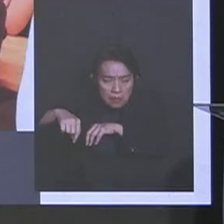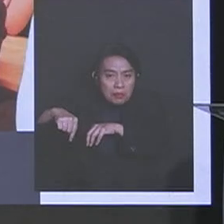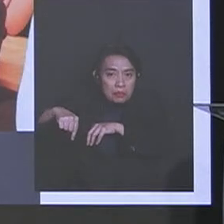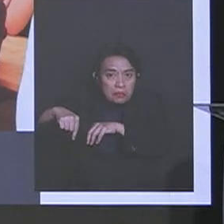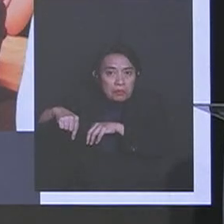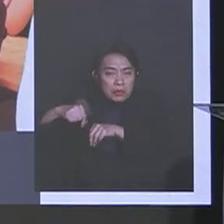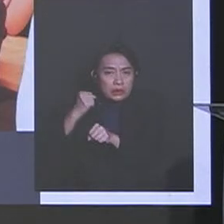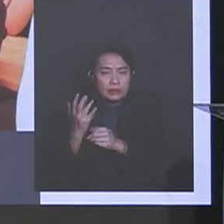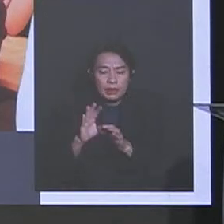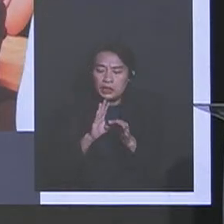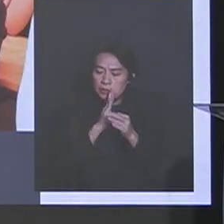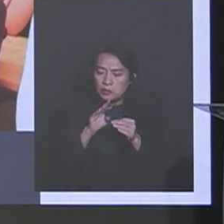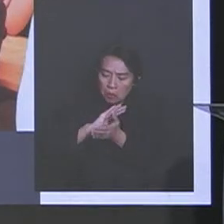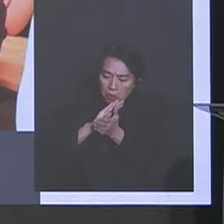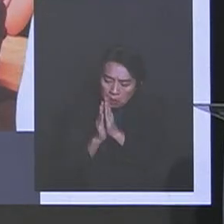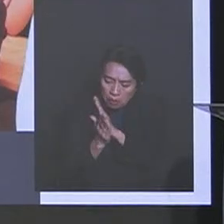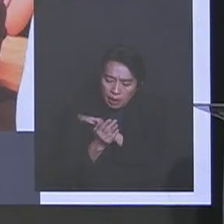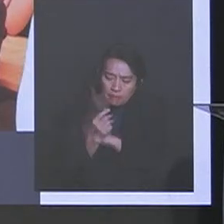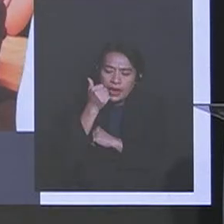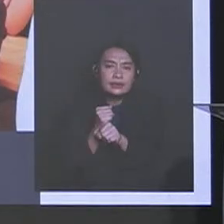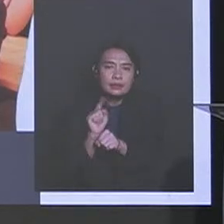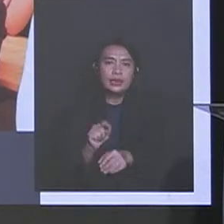for changes in climate.